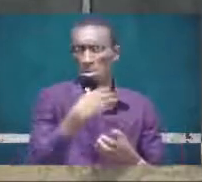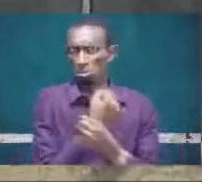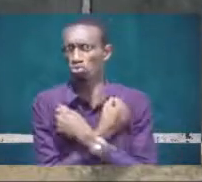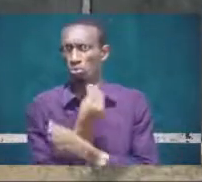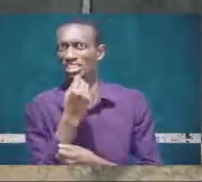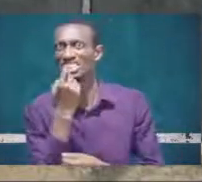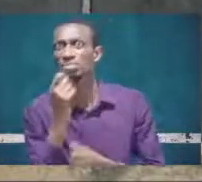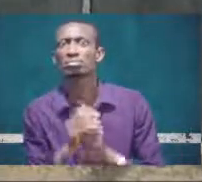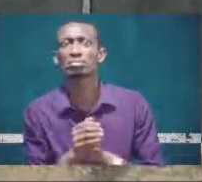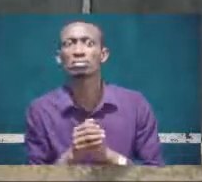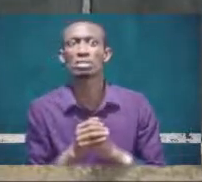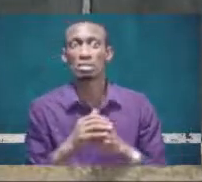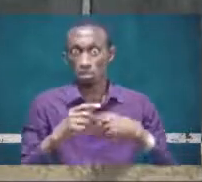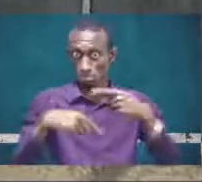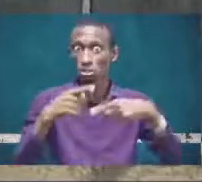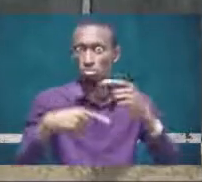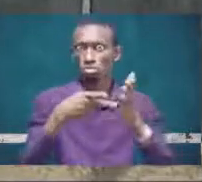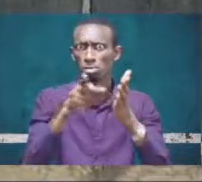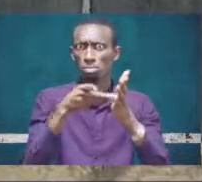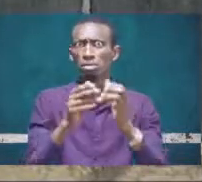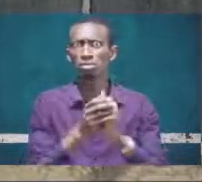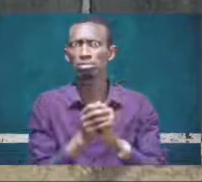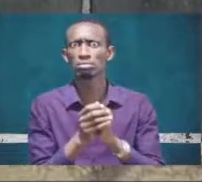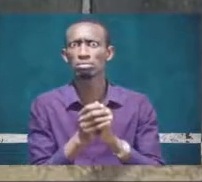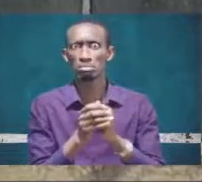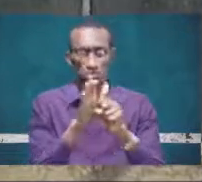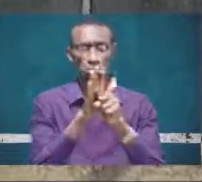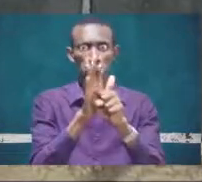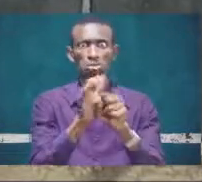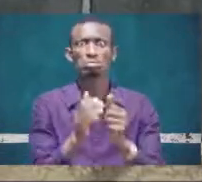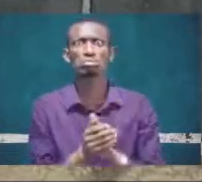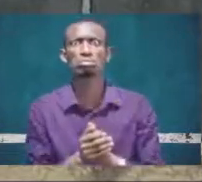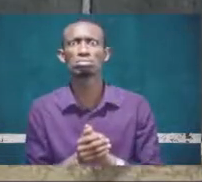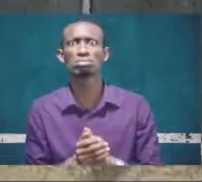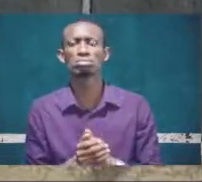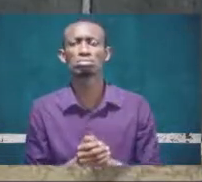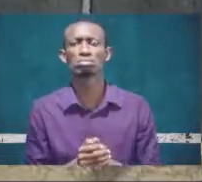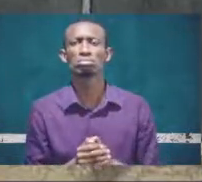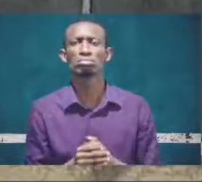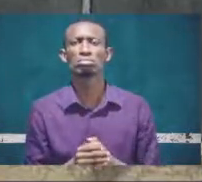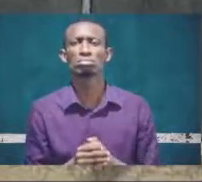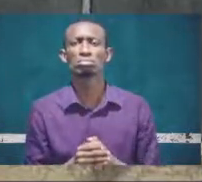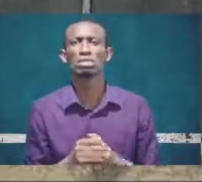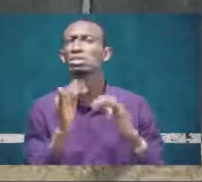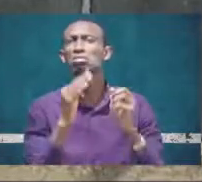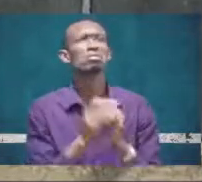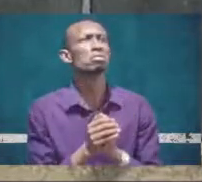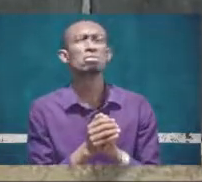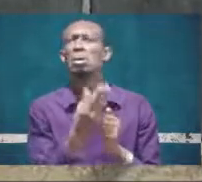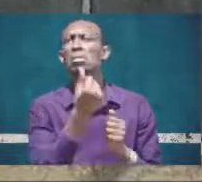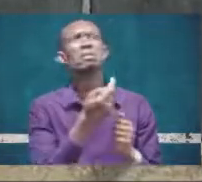rises, may continue buying it more, may continue buying it more. And even if the